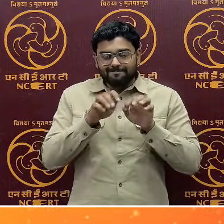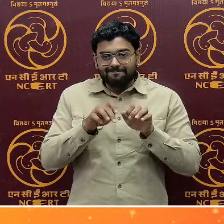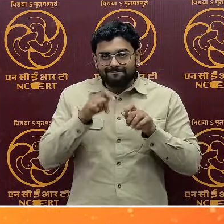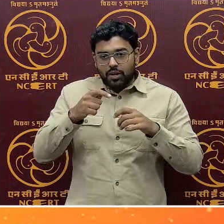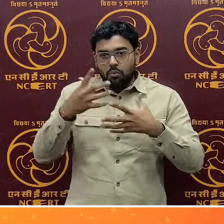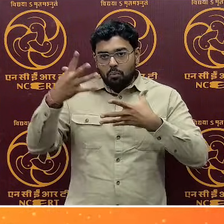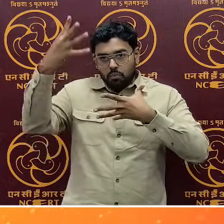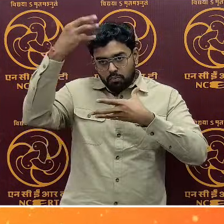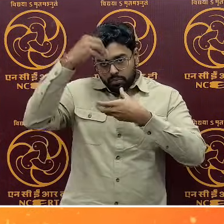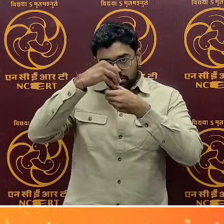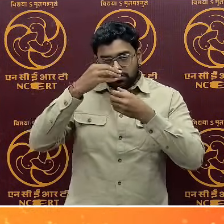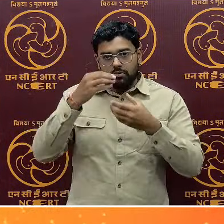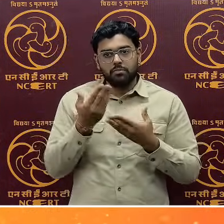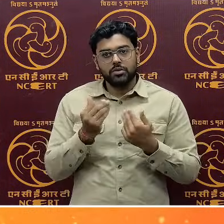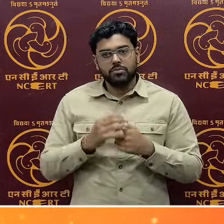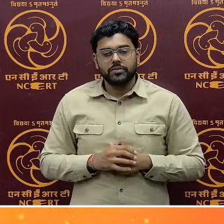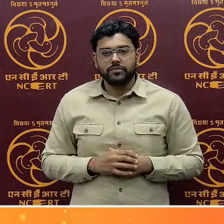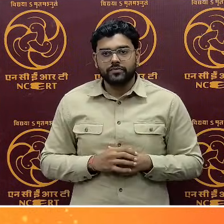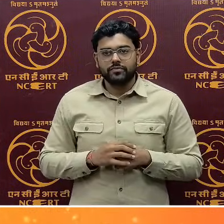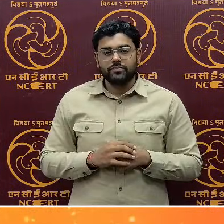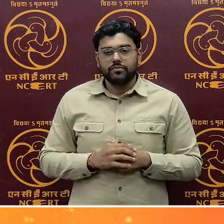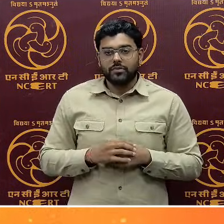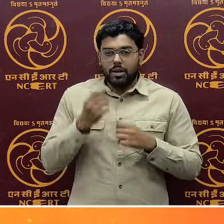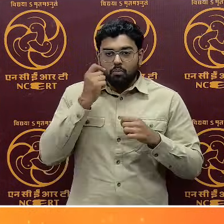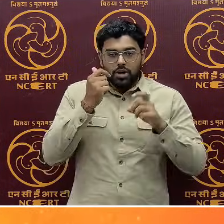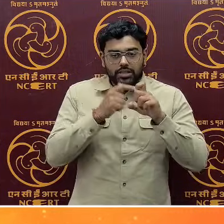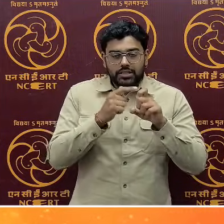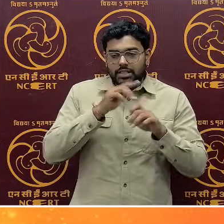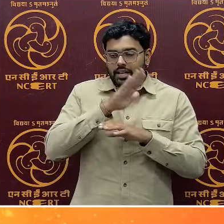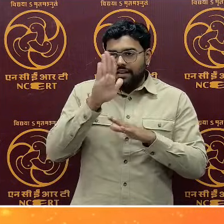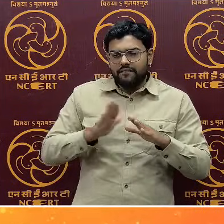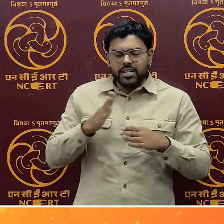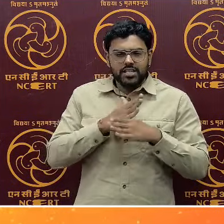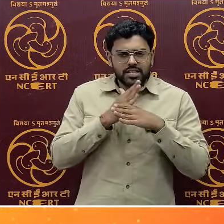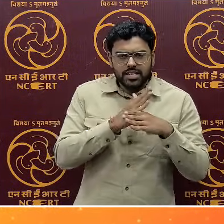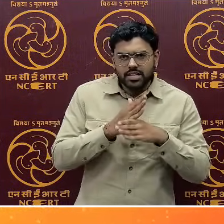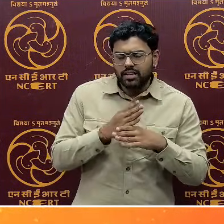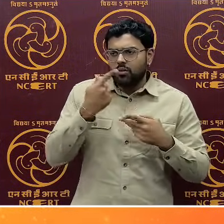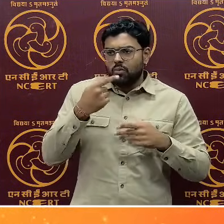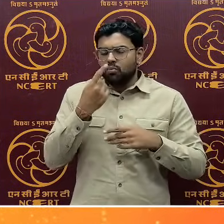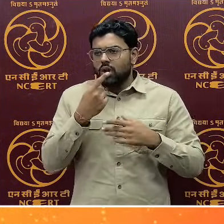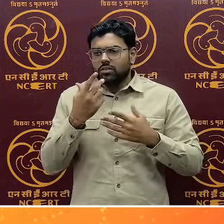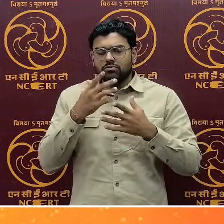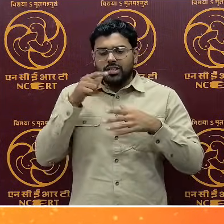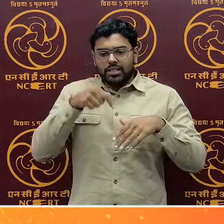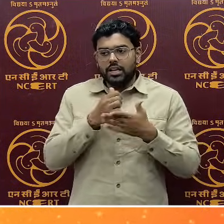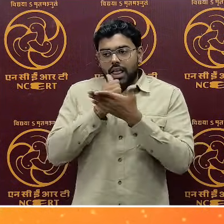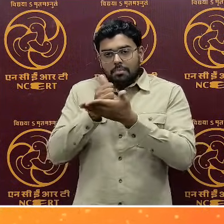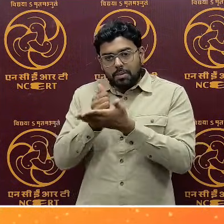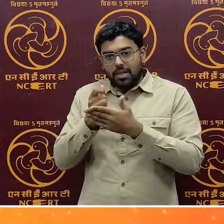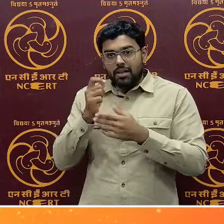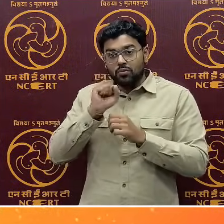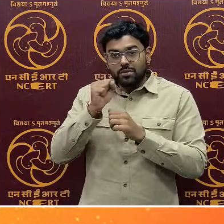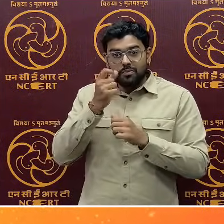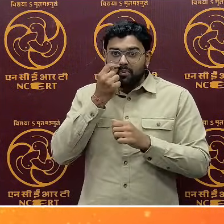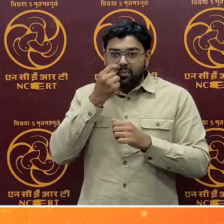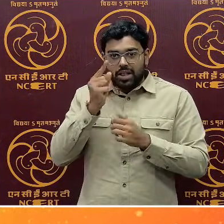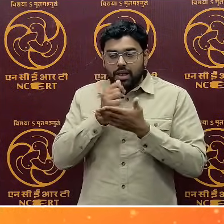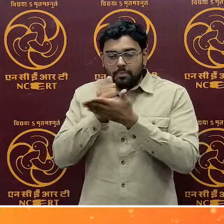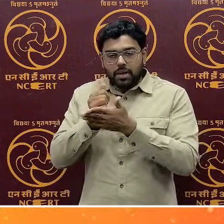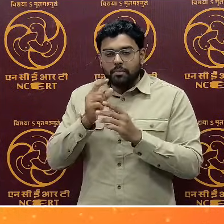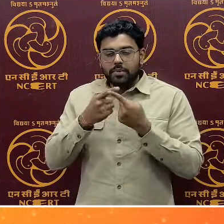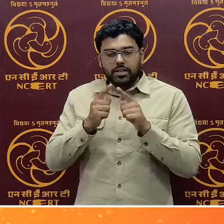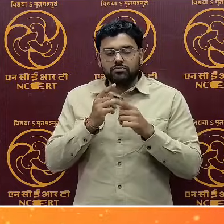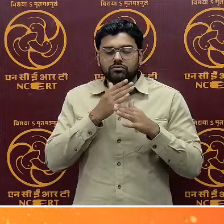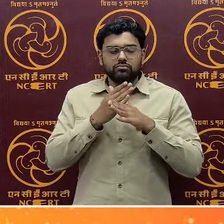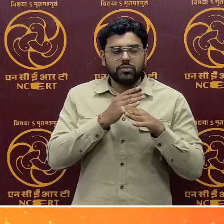more user friendly. Wow. So, Encyclopedia also never shared or boasted about the help he gave to his father.